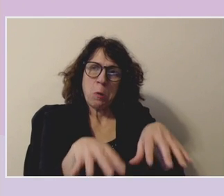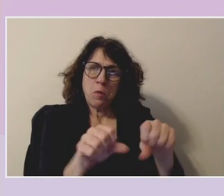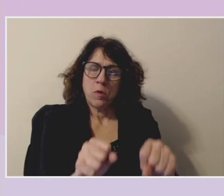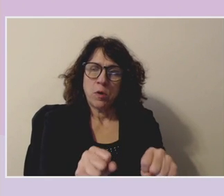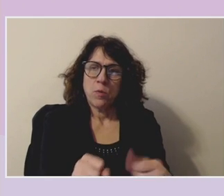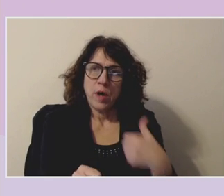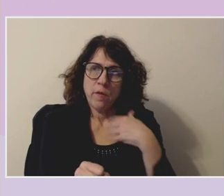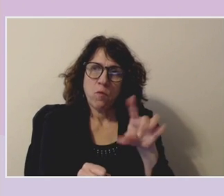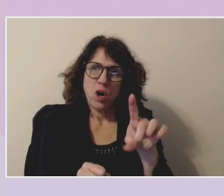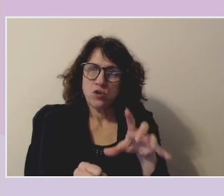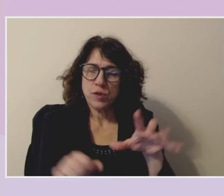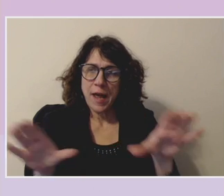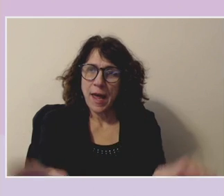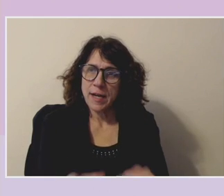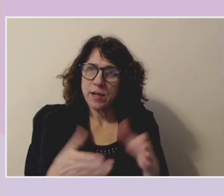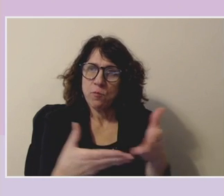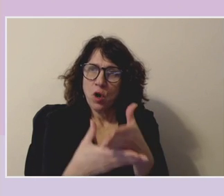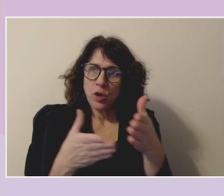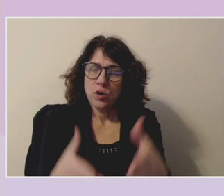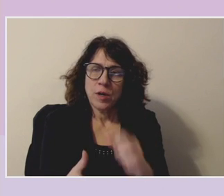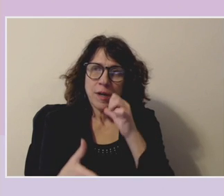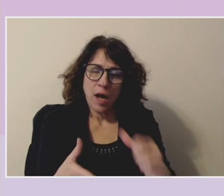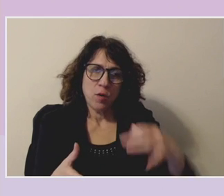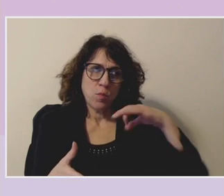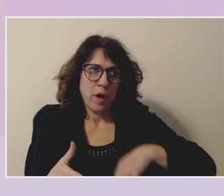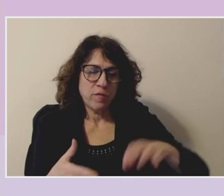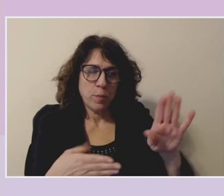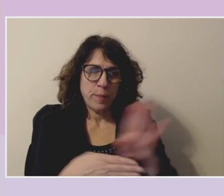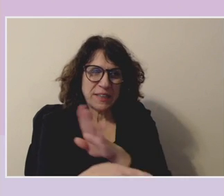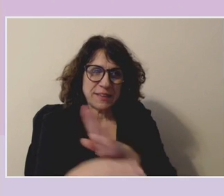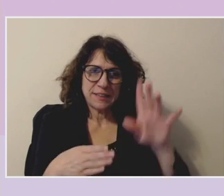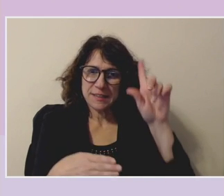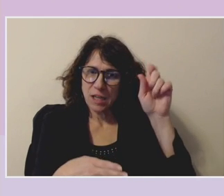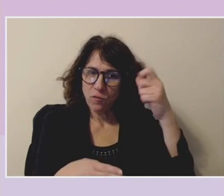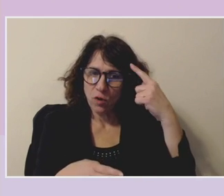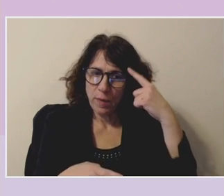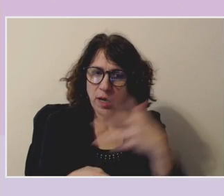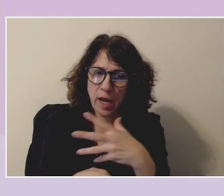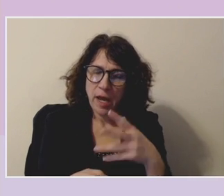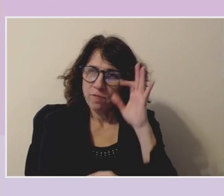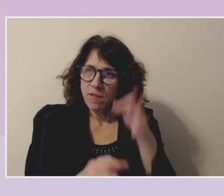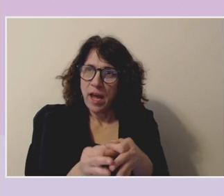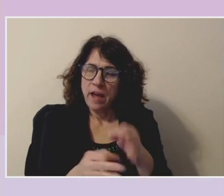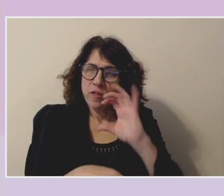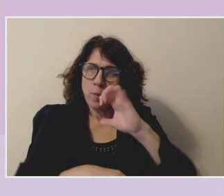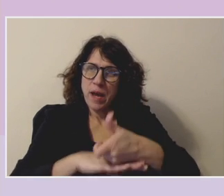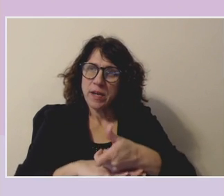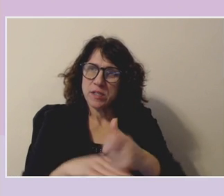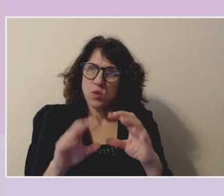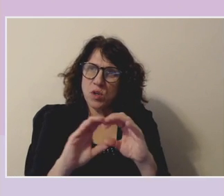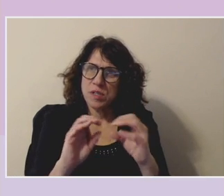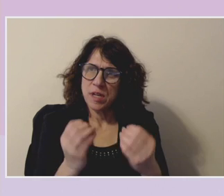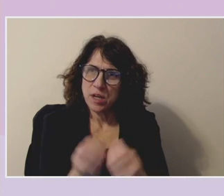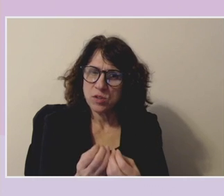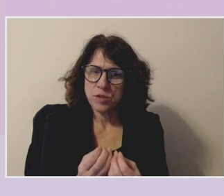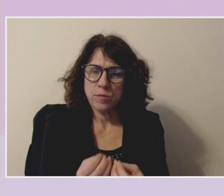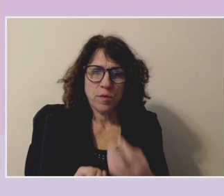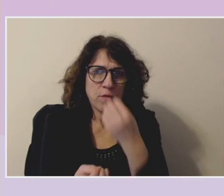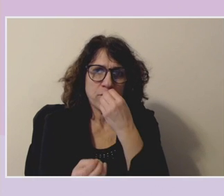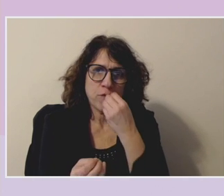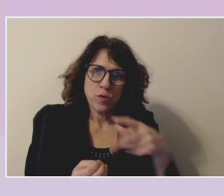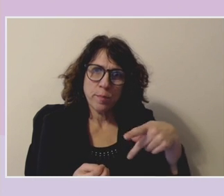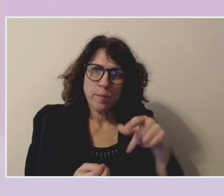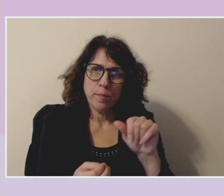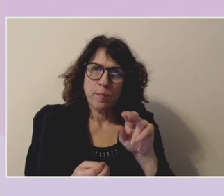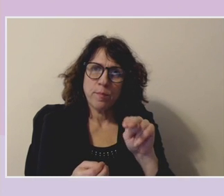partners, nonprofits, business, government, faith-based organizations, We have a food pantry, this Idaho Food